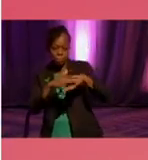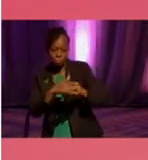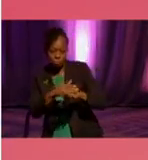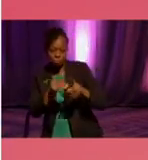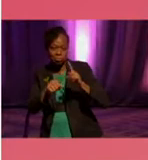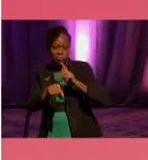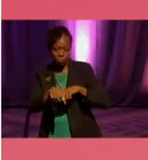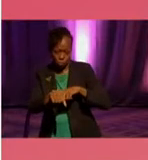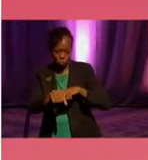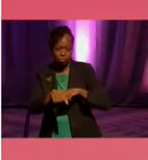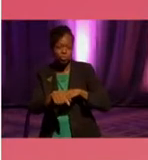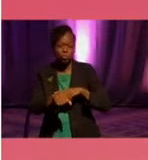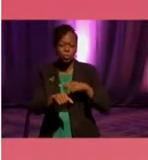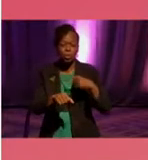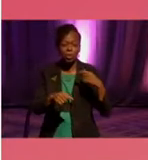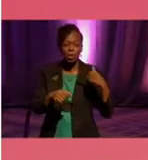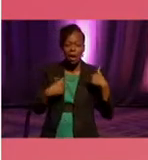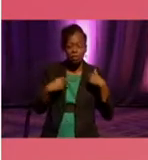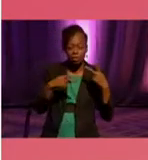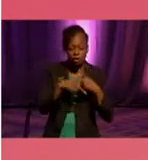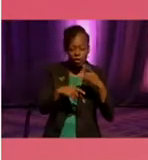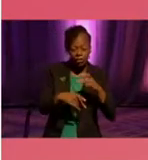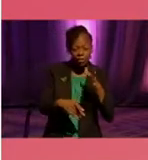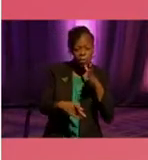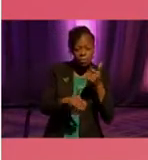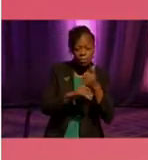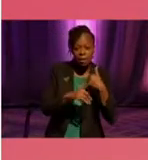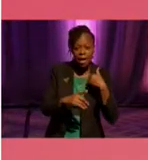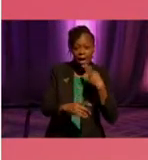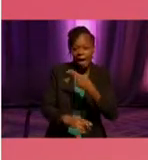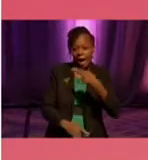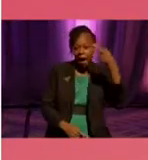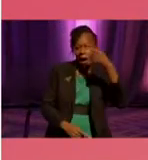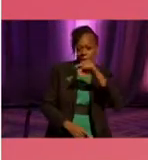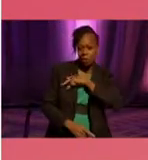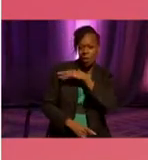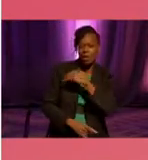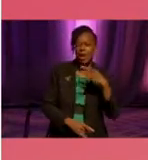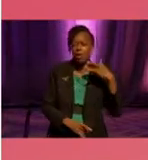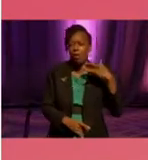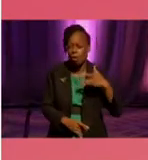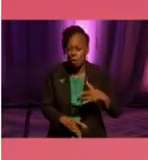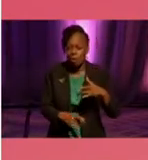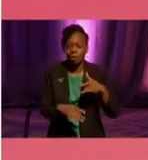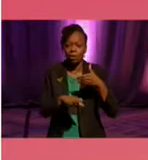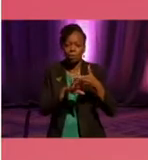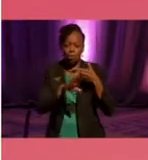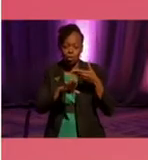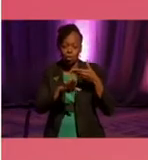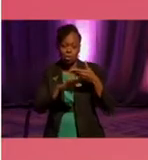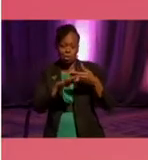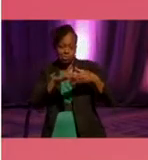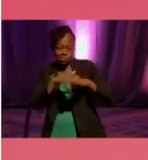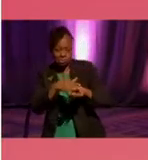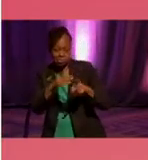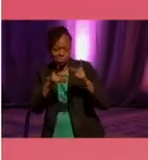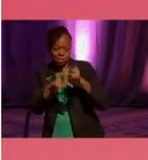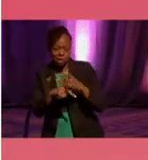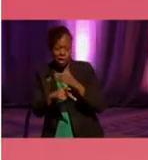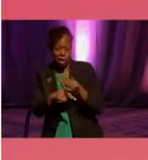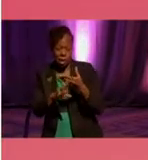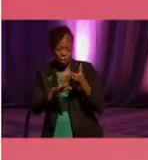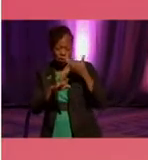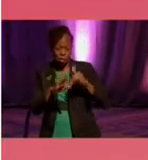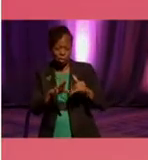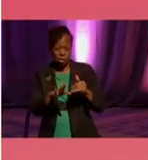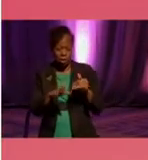decide, are the mothers receiving high quality and early prenatal care? Even before that, looking even more upstream,